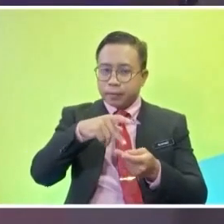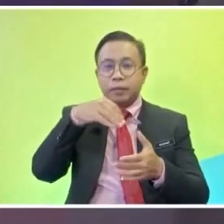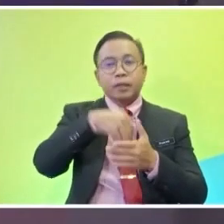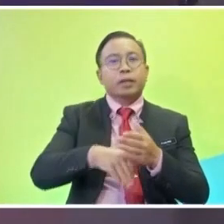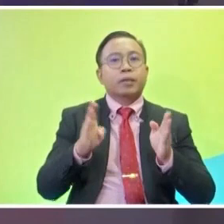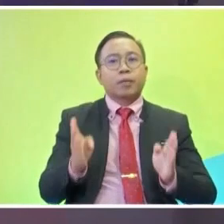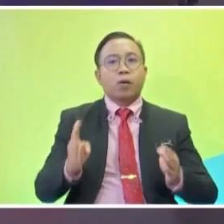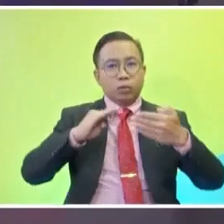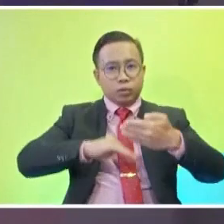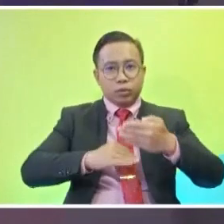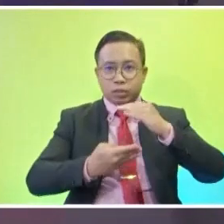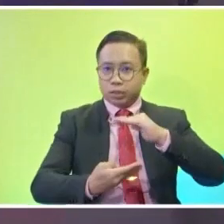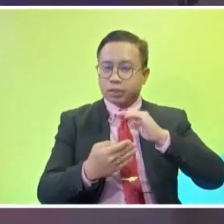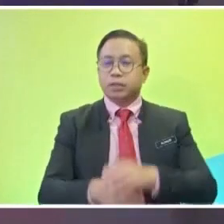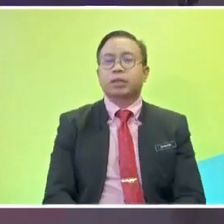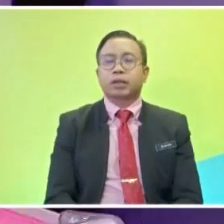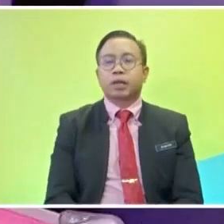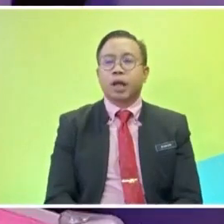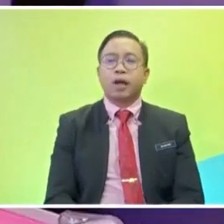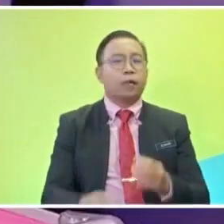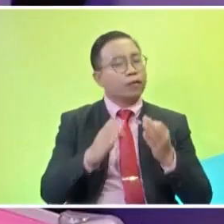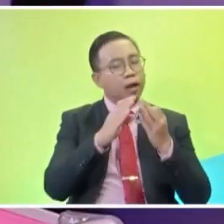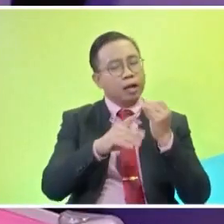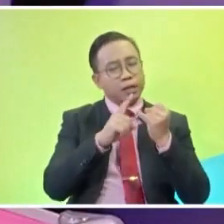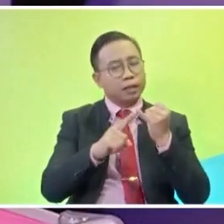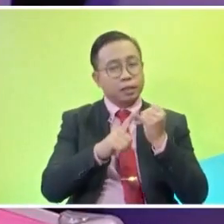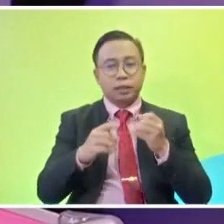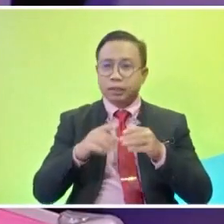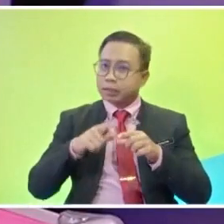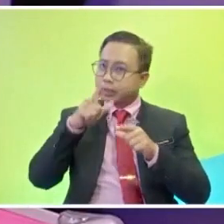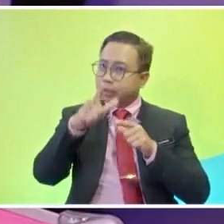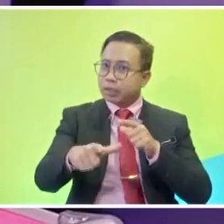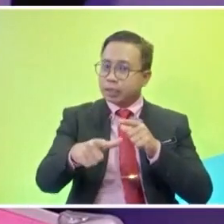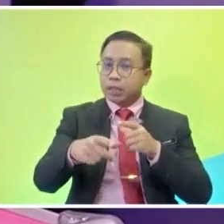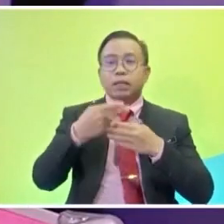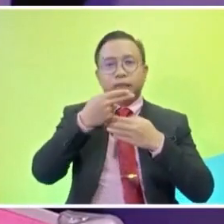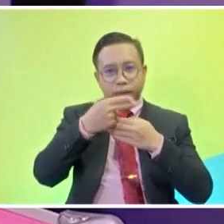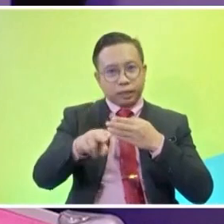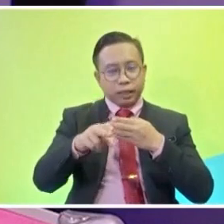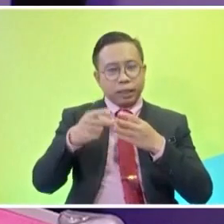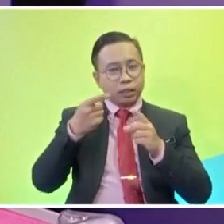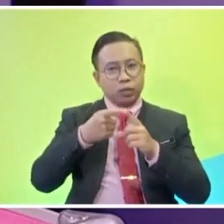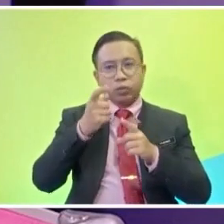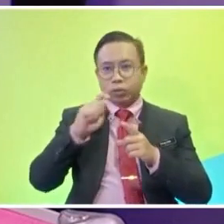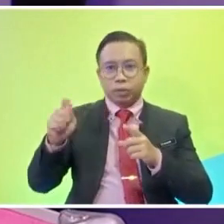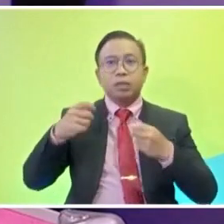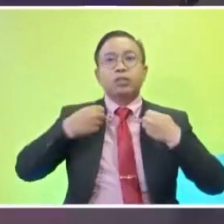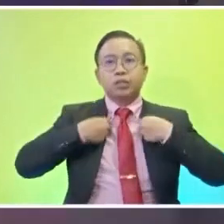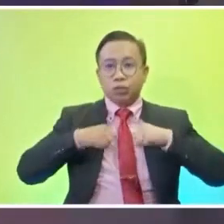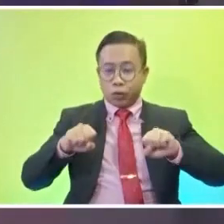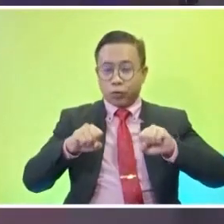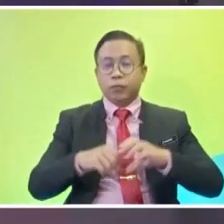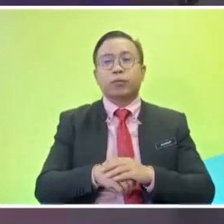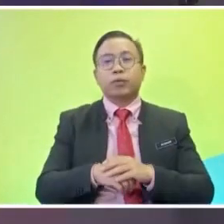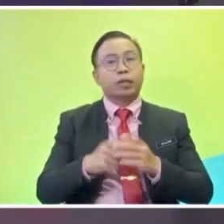so they pack the pasta in boxes, and the final step is they will actually send this out to the shop. So they will